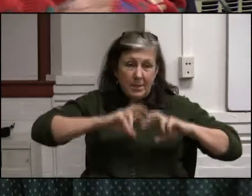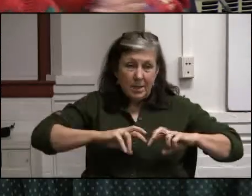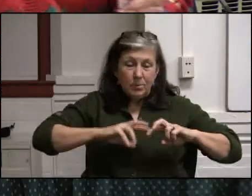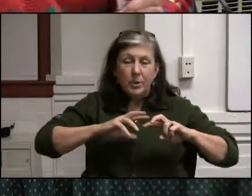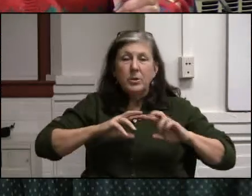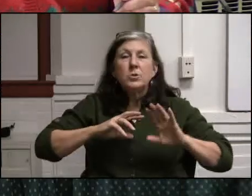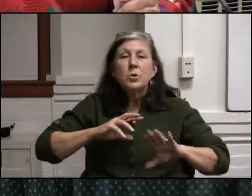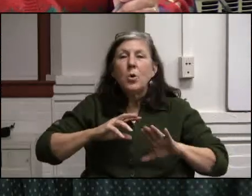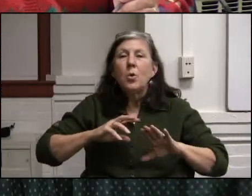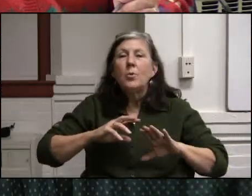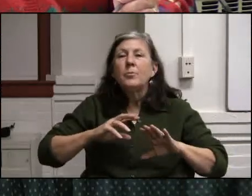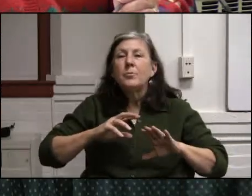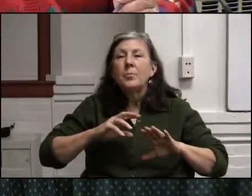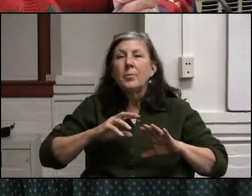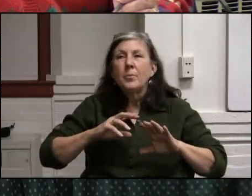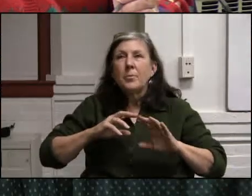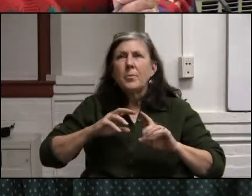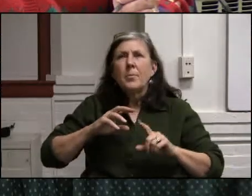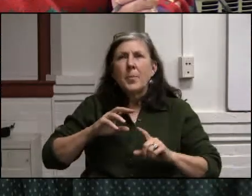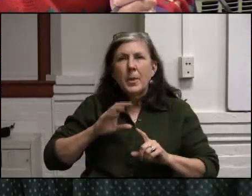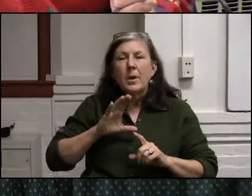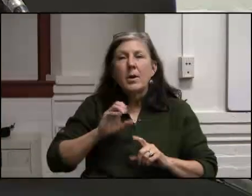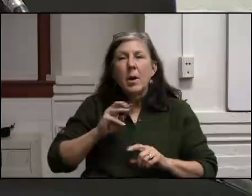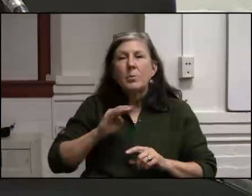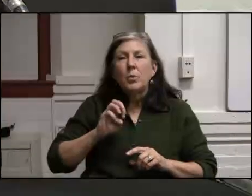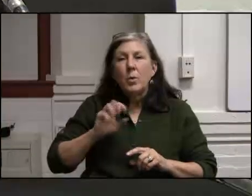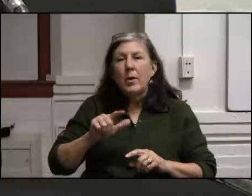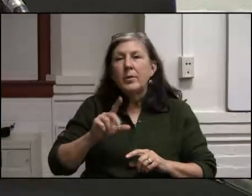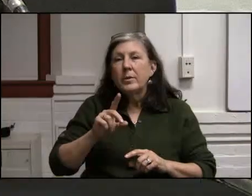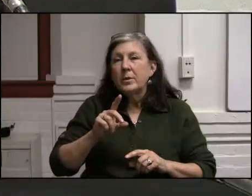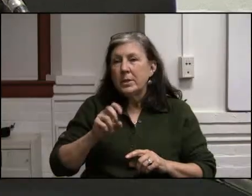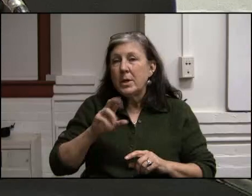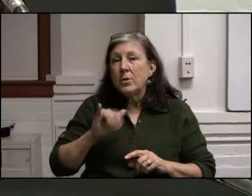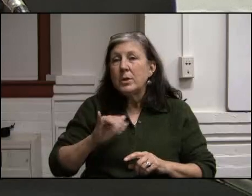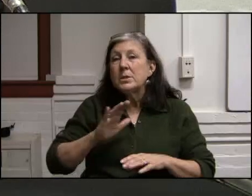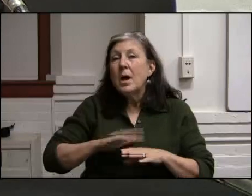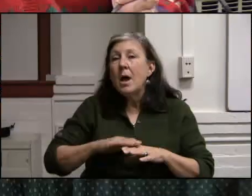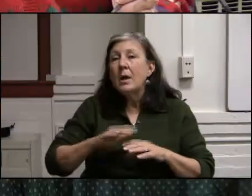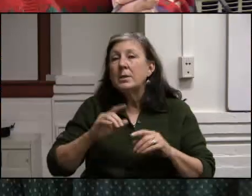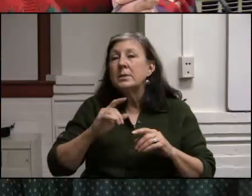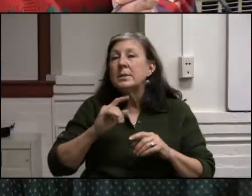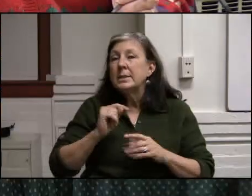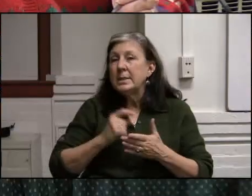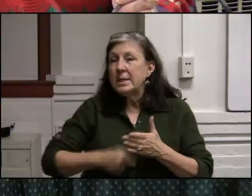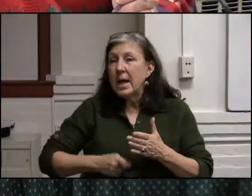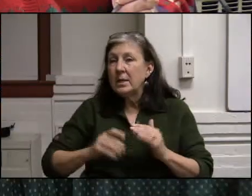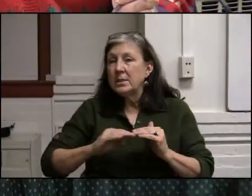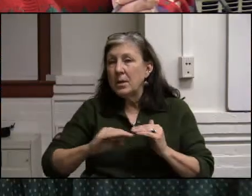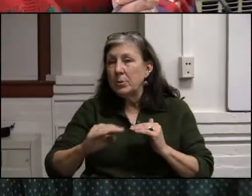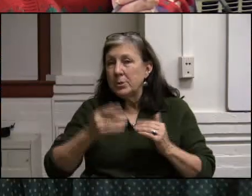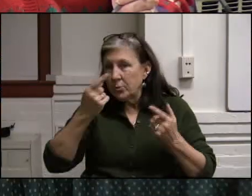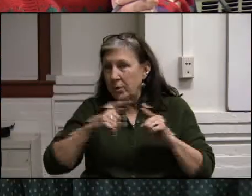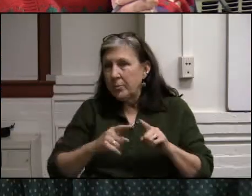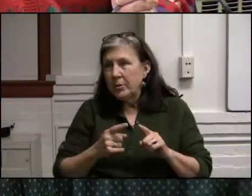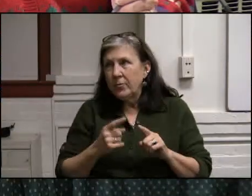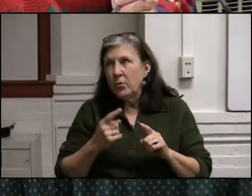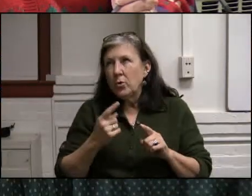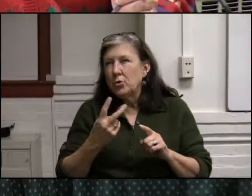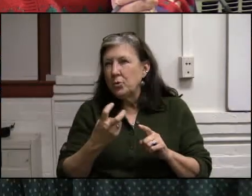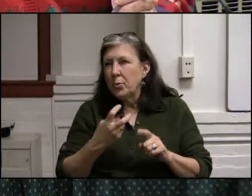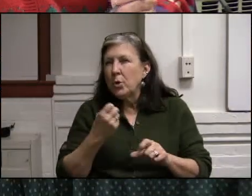in a tax stabilization agreement for another 2 more years, this year and next year? Yes. And under that tax stabilization